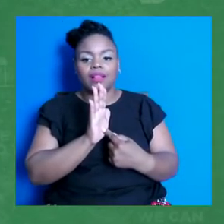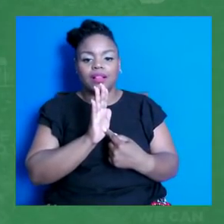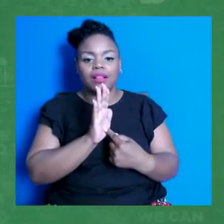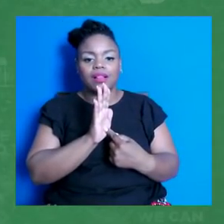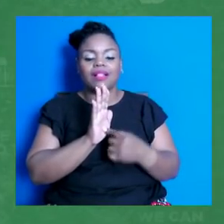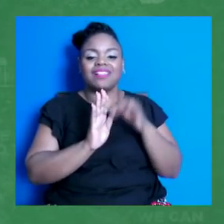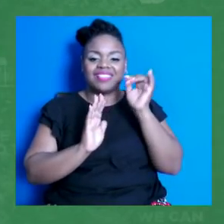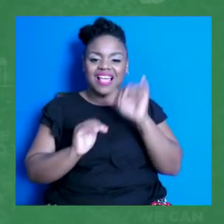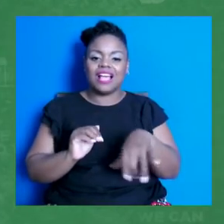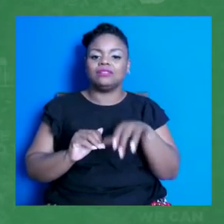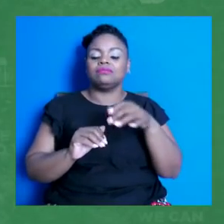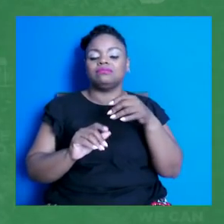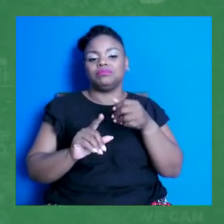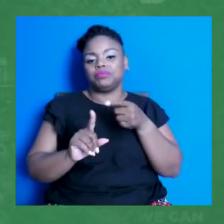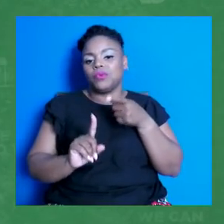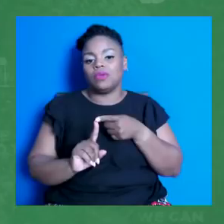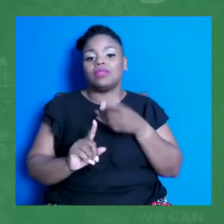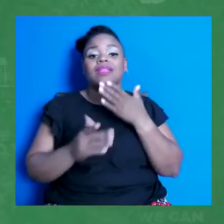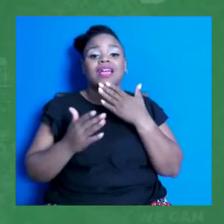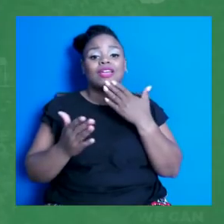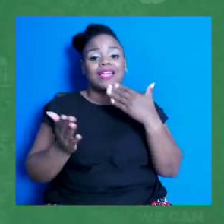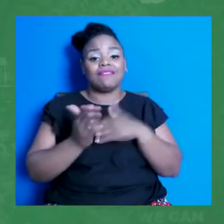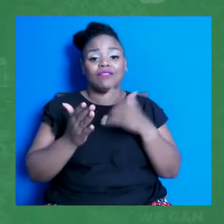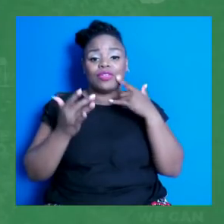this opportunity, and thank you for all the work that you do.